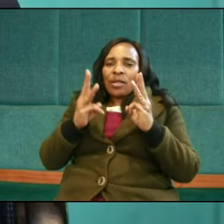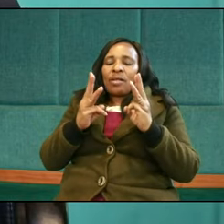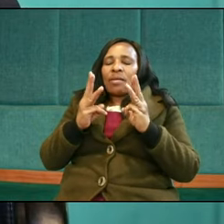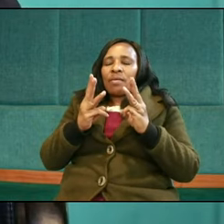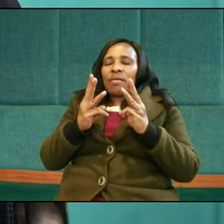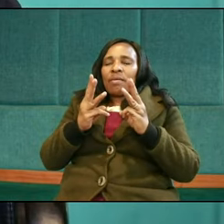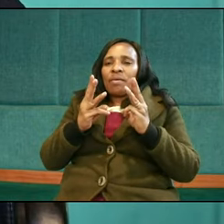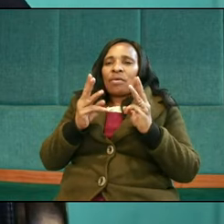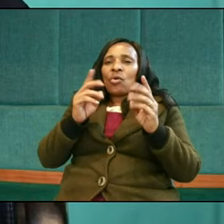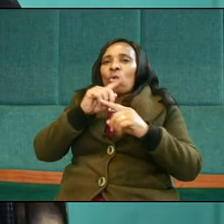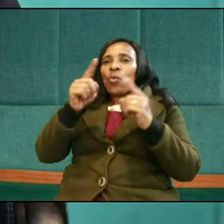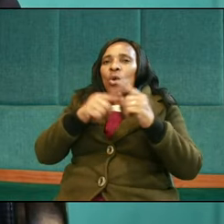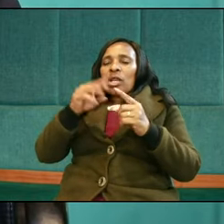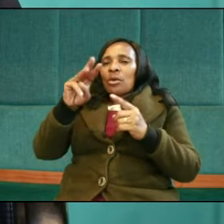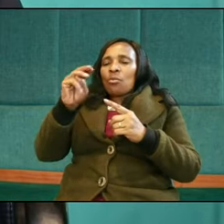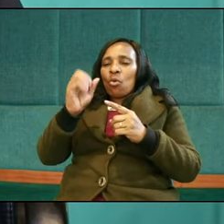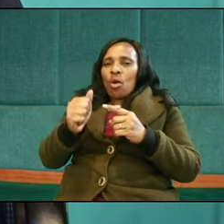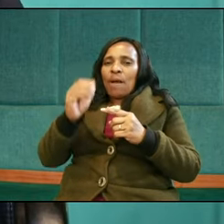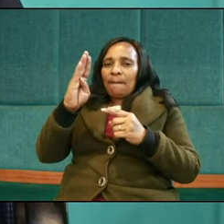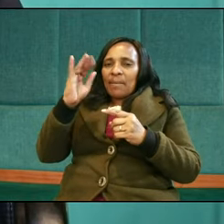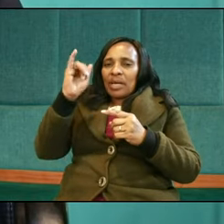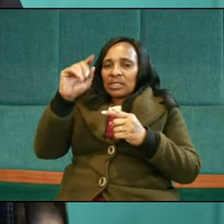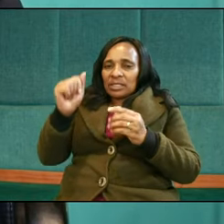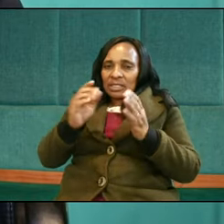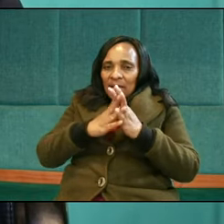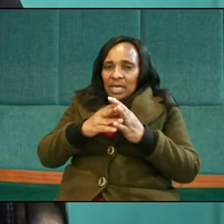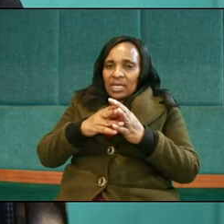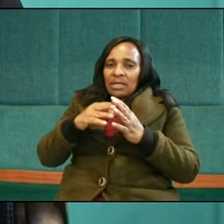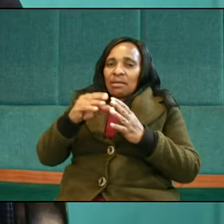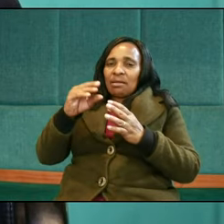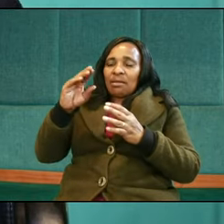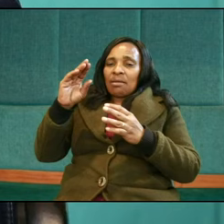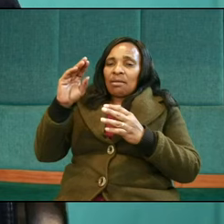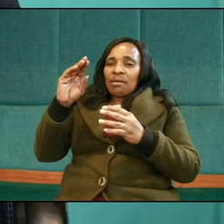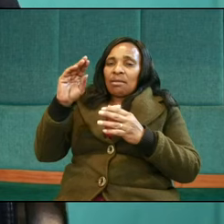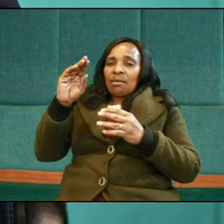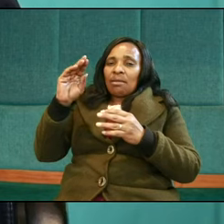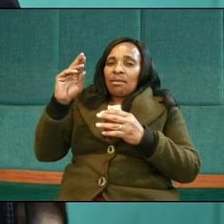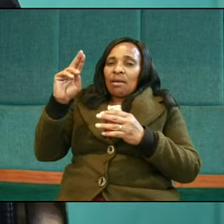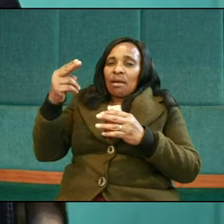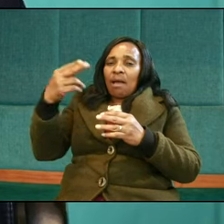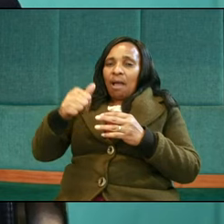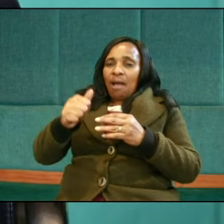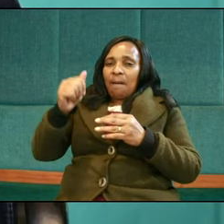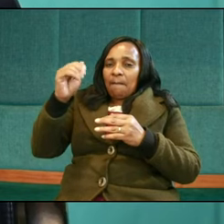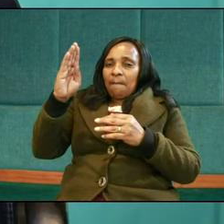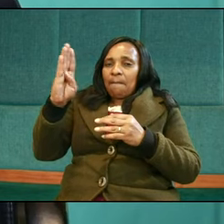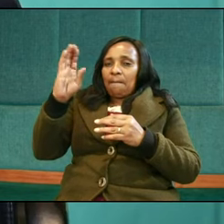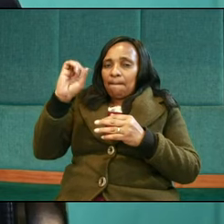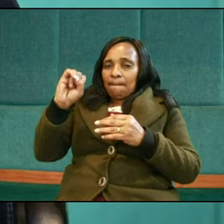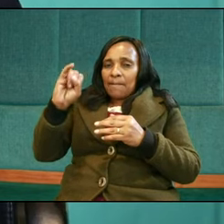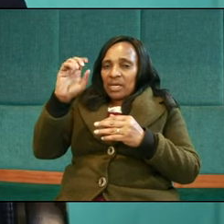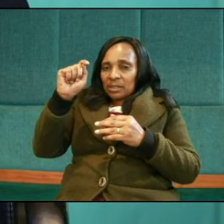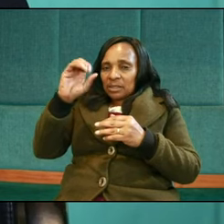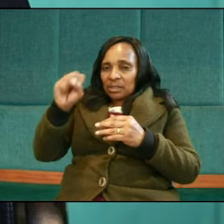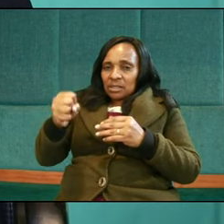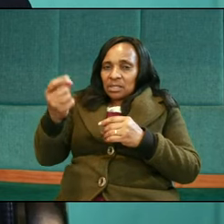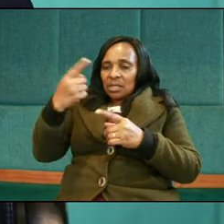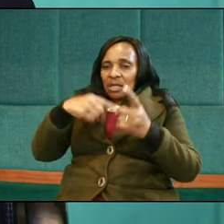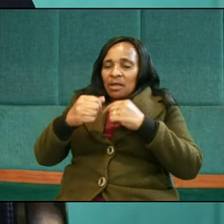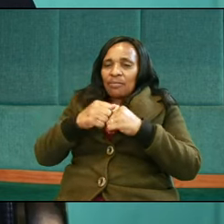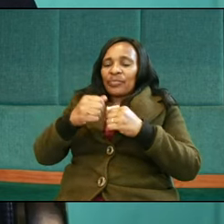the Moabites and Ammonites came, they knew that they had God on their side.